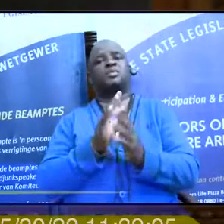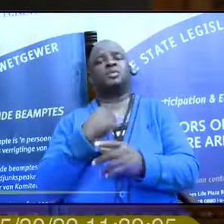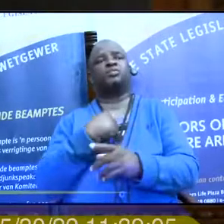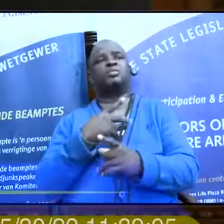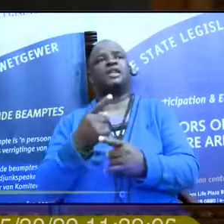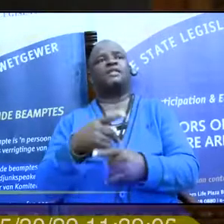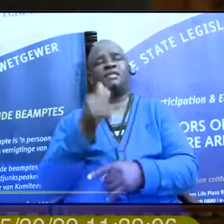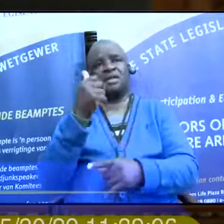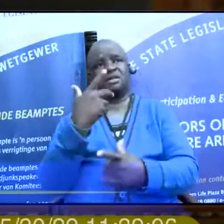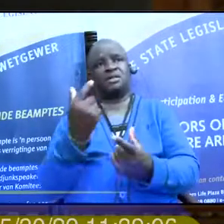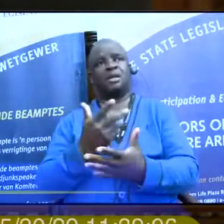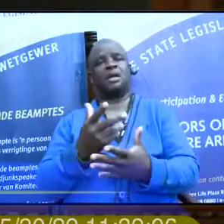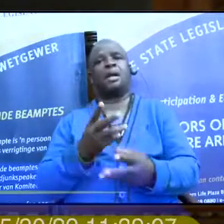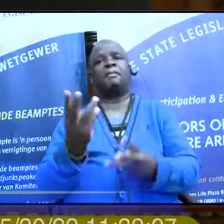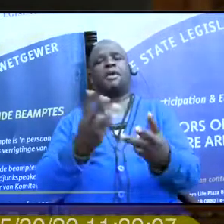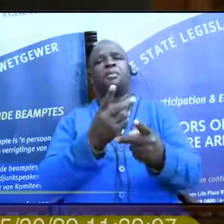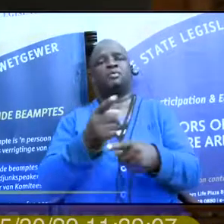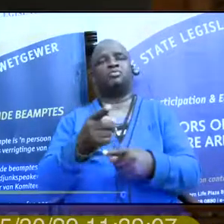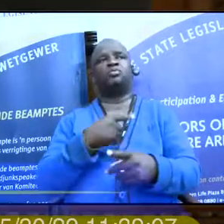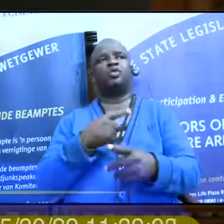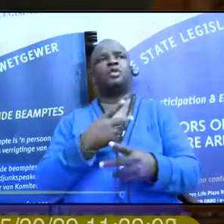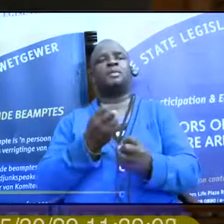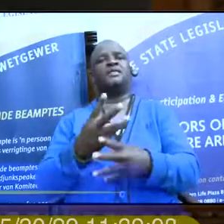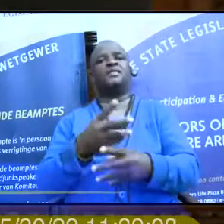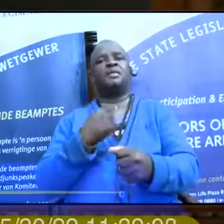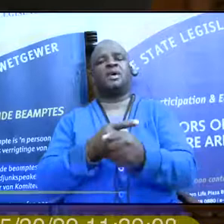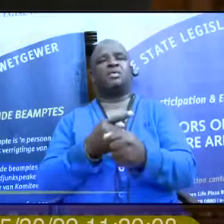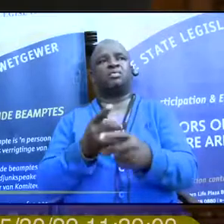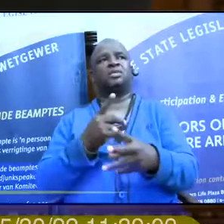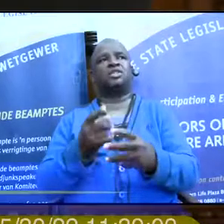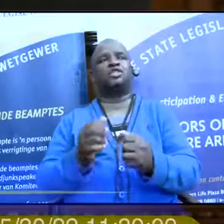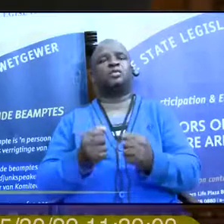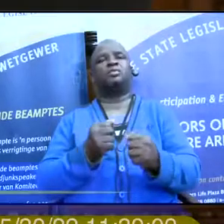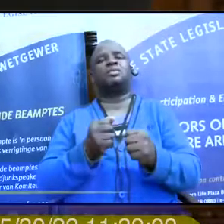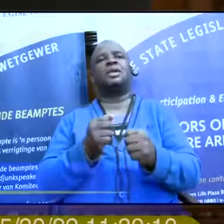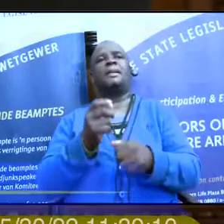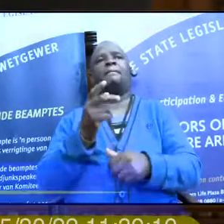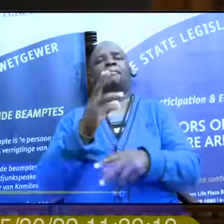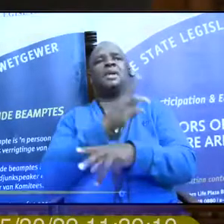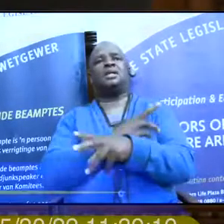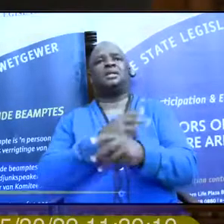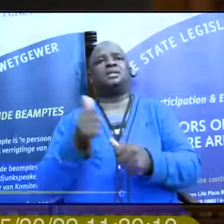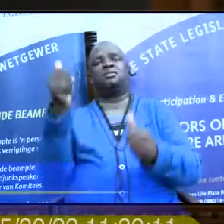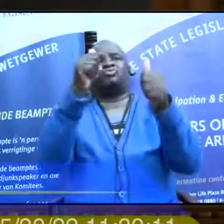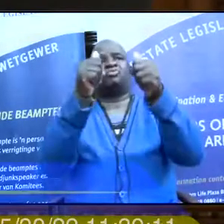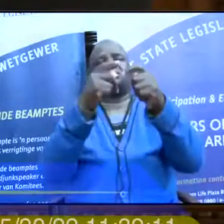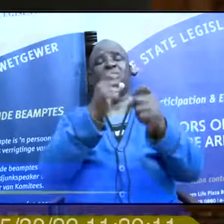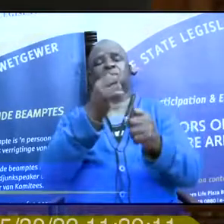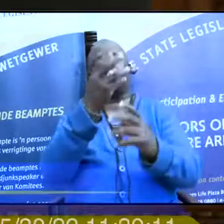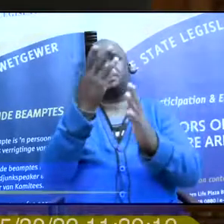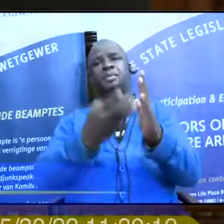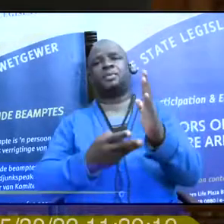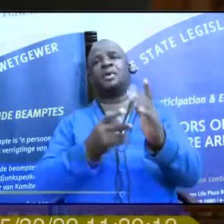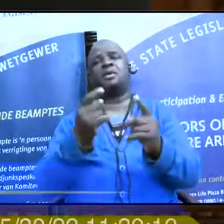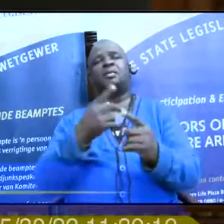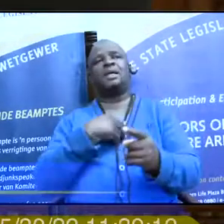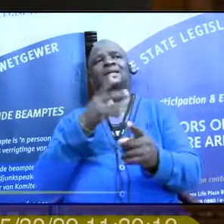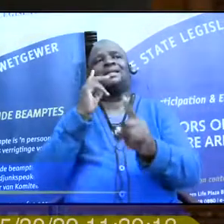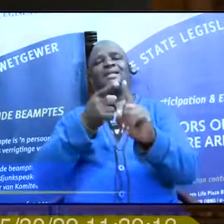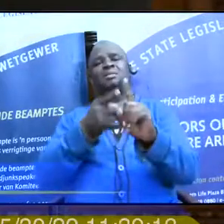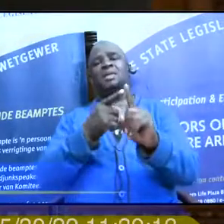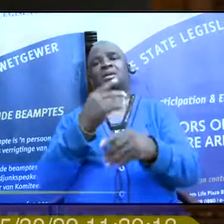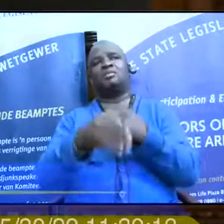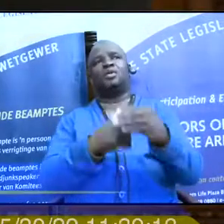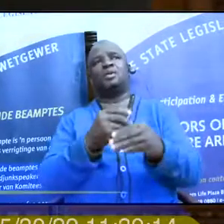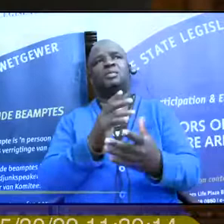people senior managers our managers in all organizations and spheres disciplinary processes